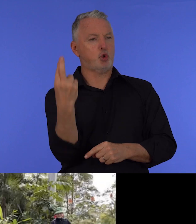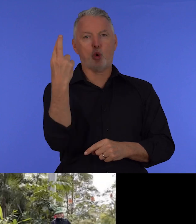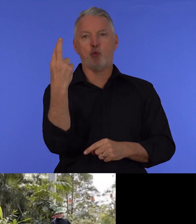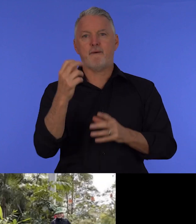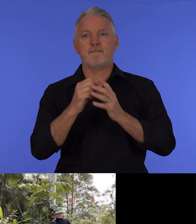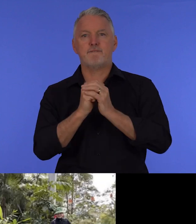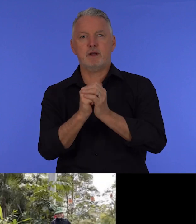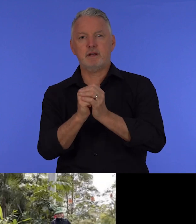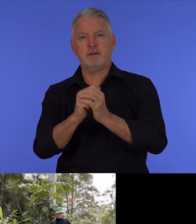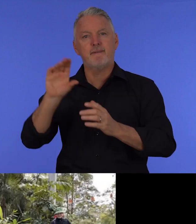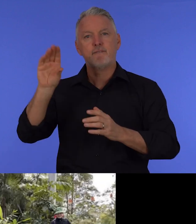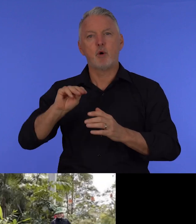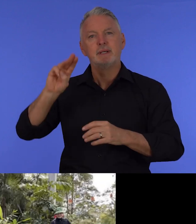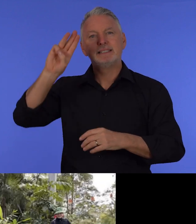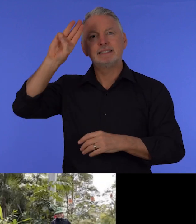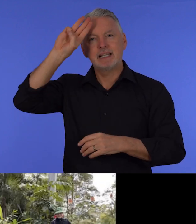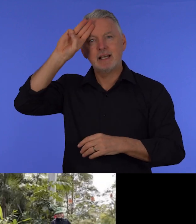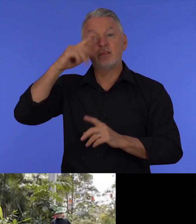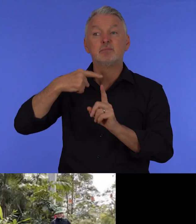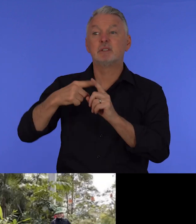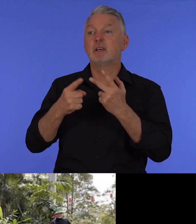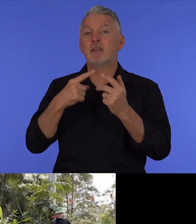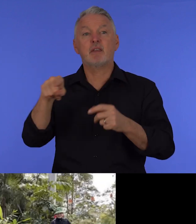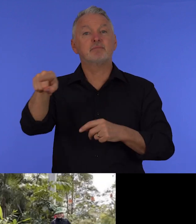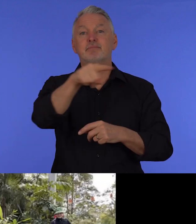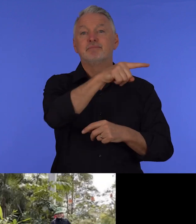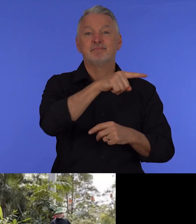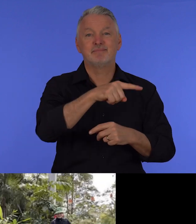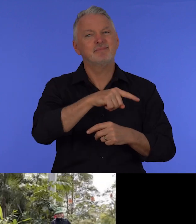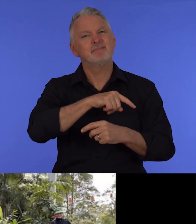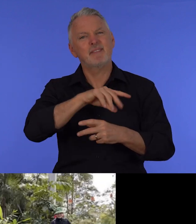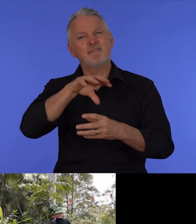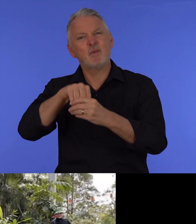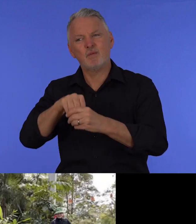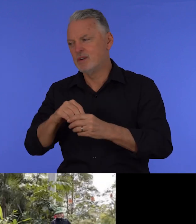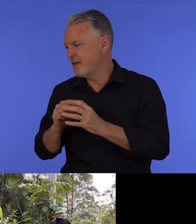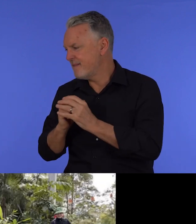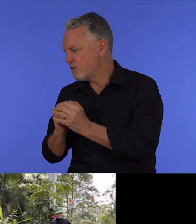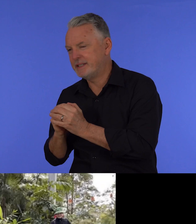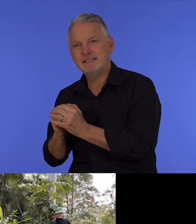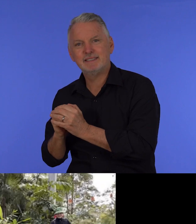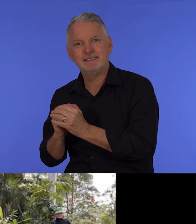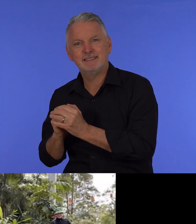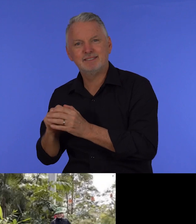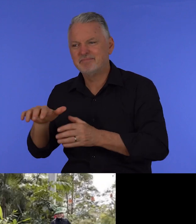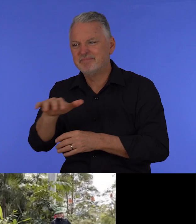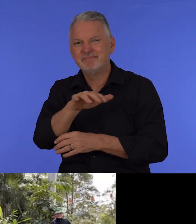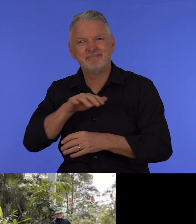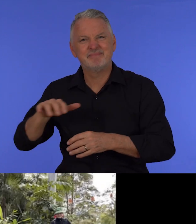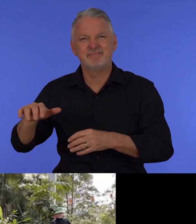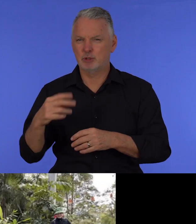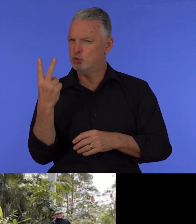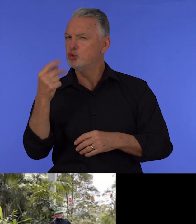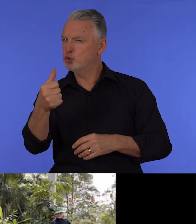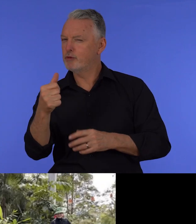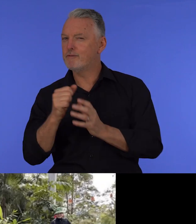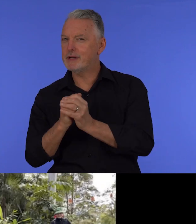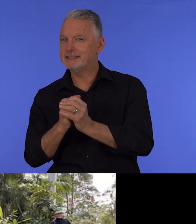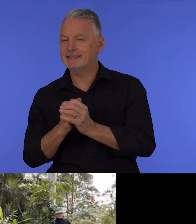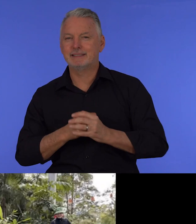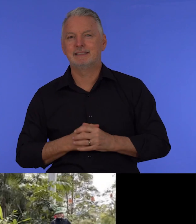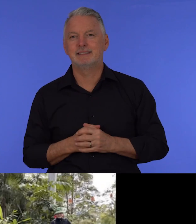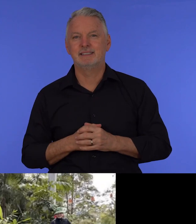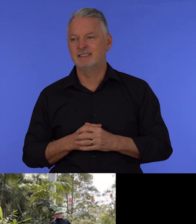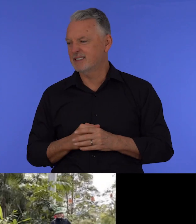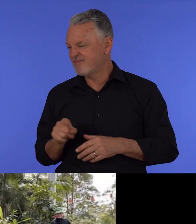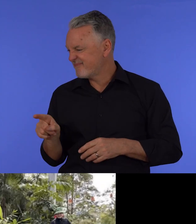got now 2 really close friends in Scouts and many other good friends within the group as well, within his scouting